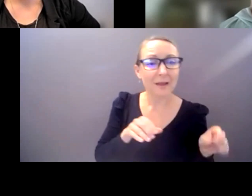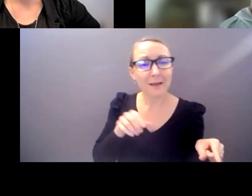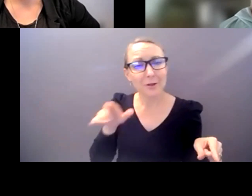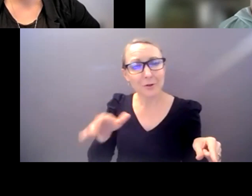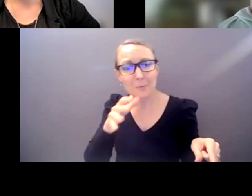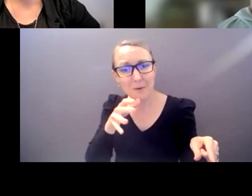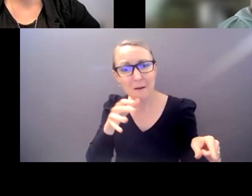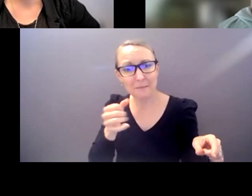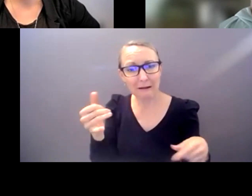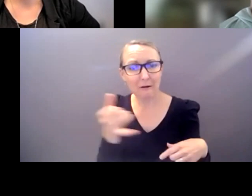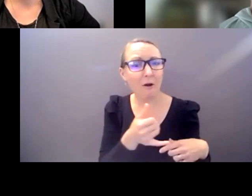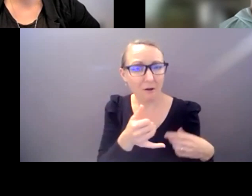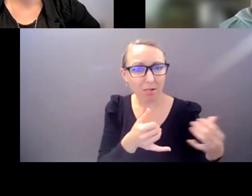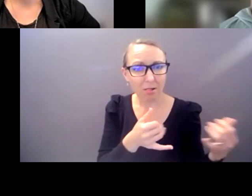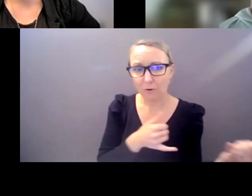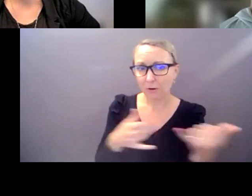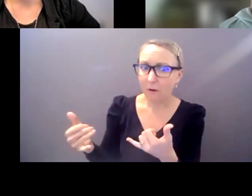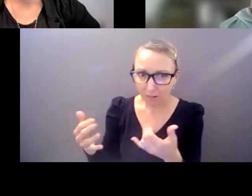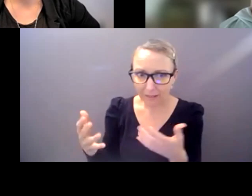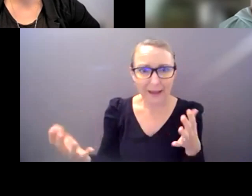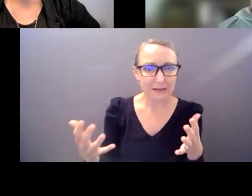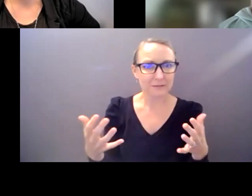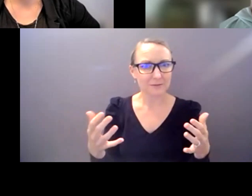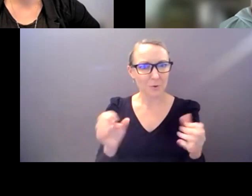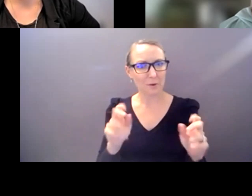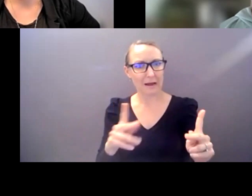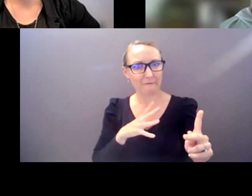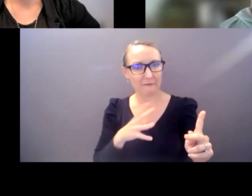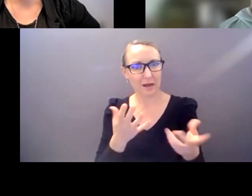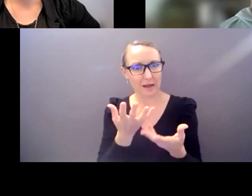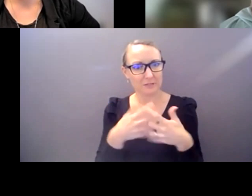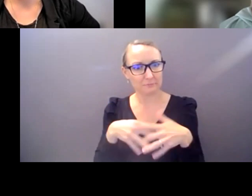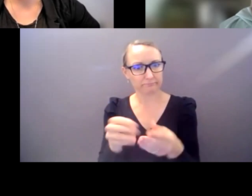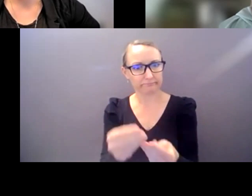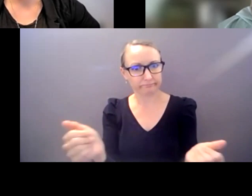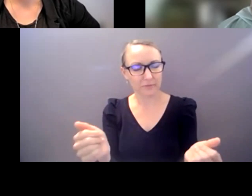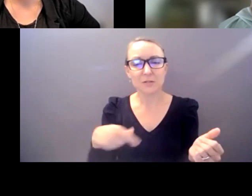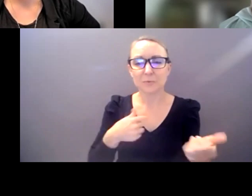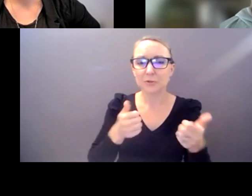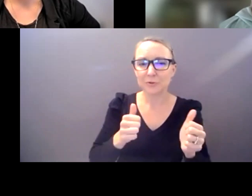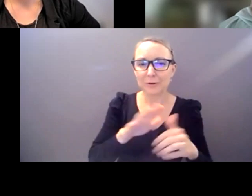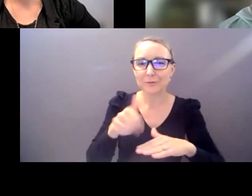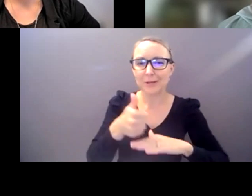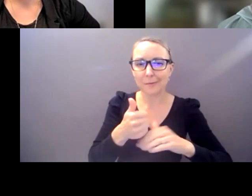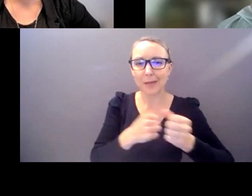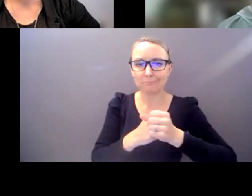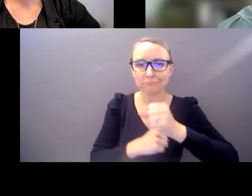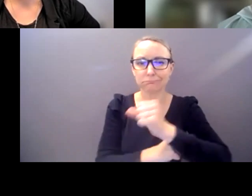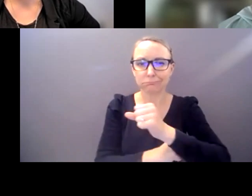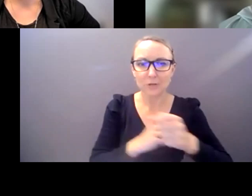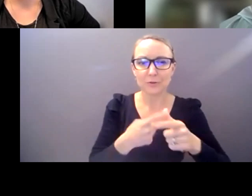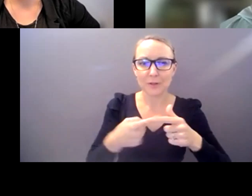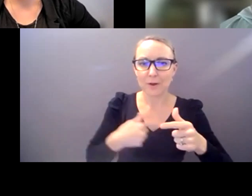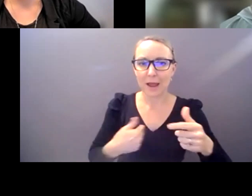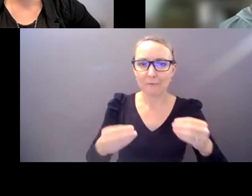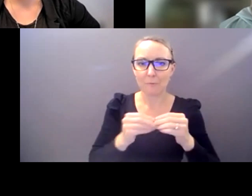So what we're trying to do is create that backbone behind this local leadership and local innovation to provide a little more commonality